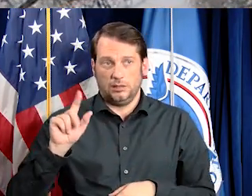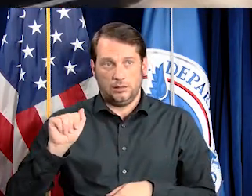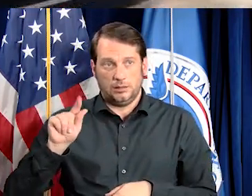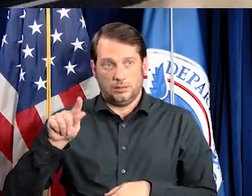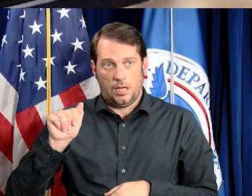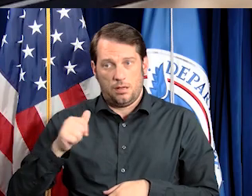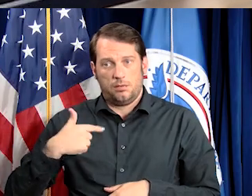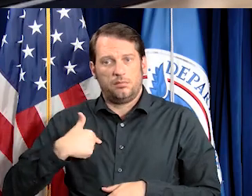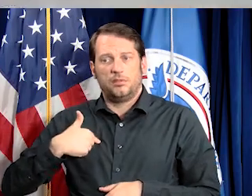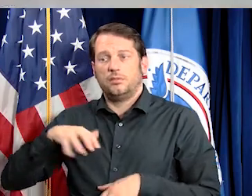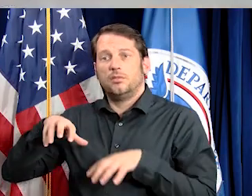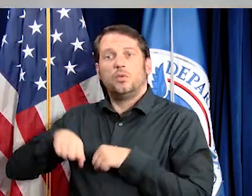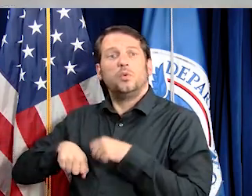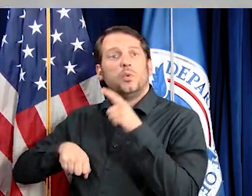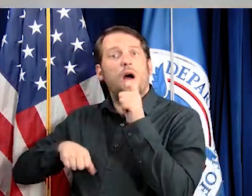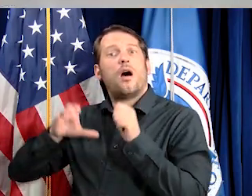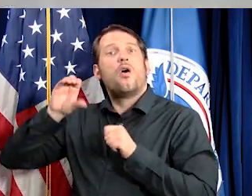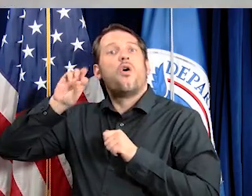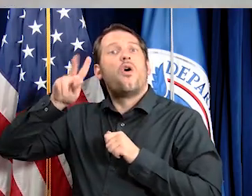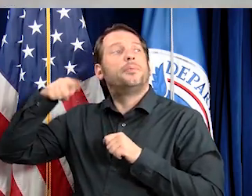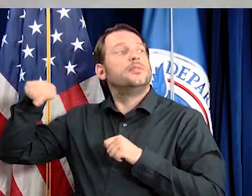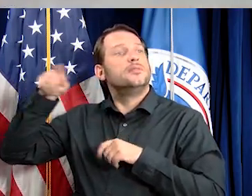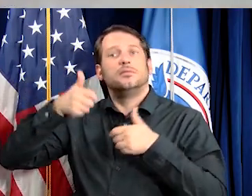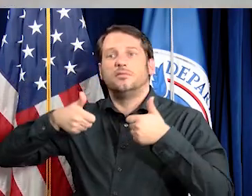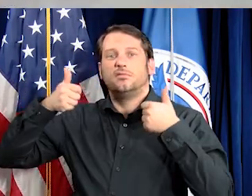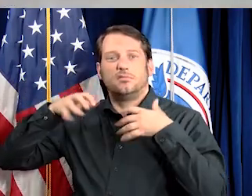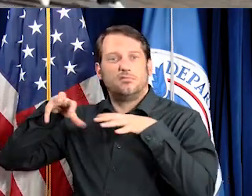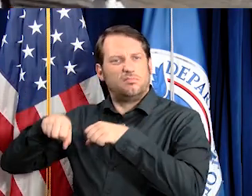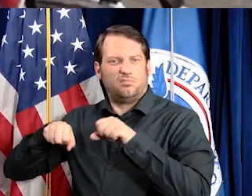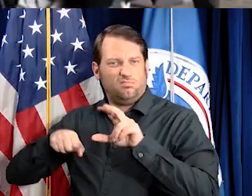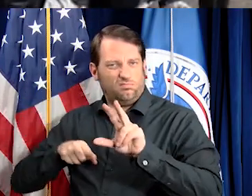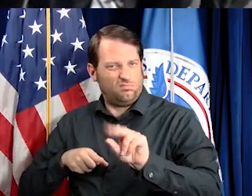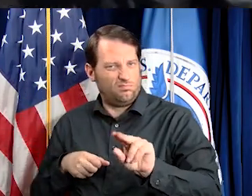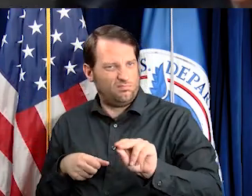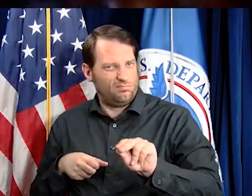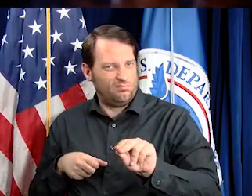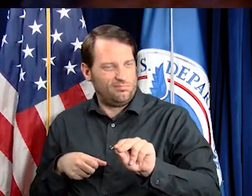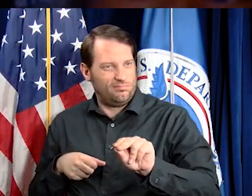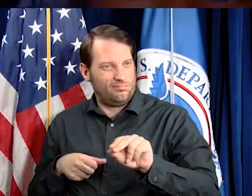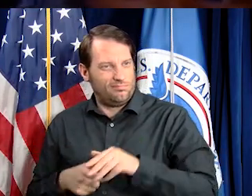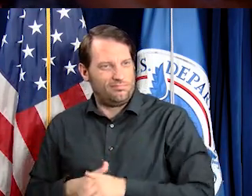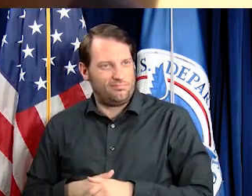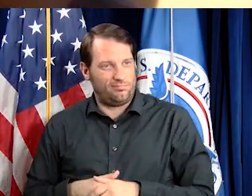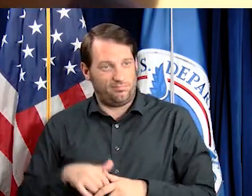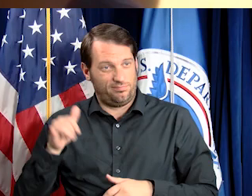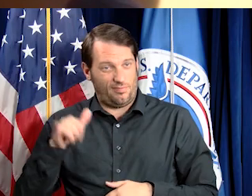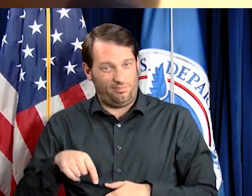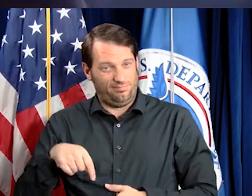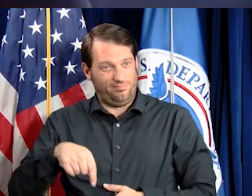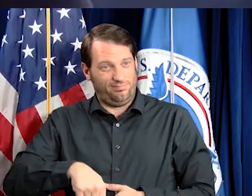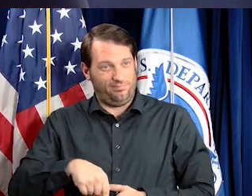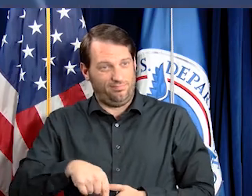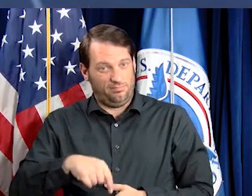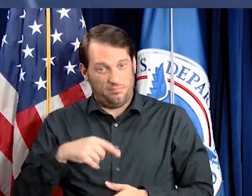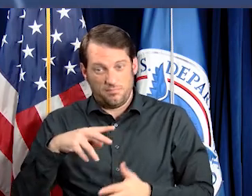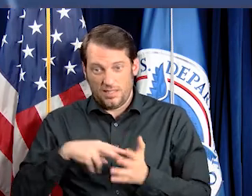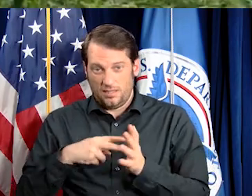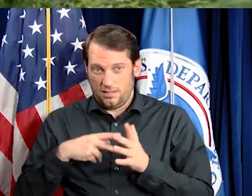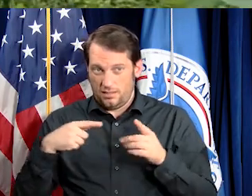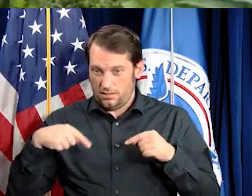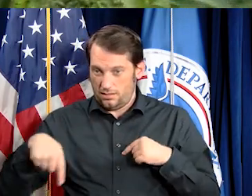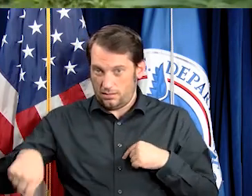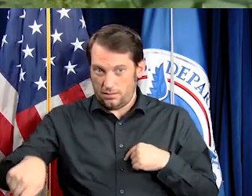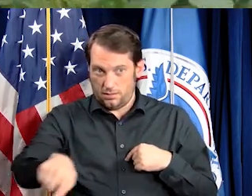of corporations and governments. And these are just some of the stories you'll experience with me in The Crowd